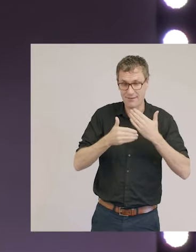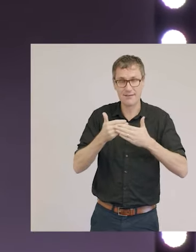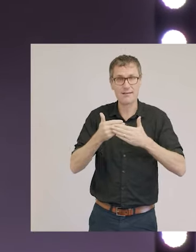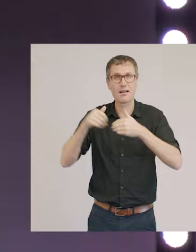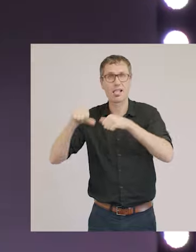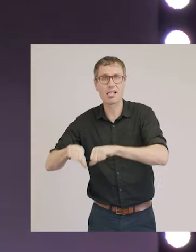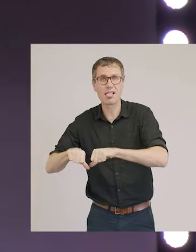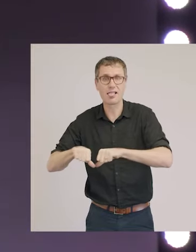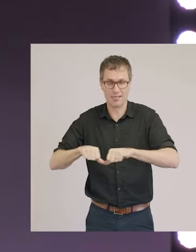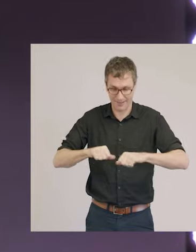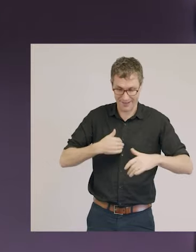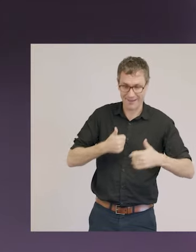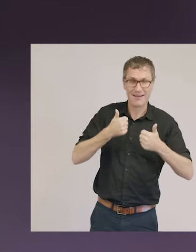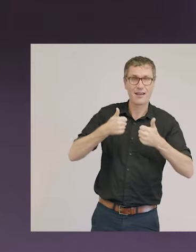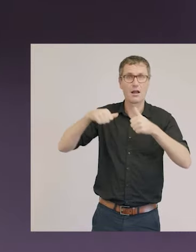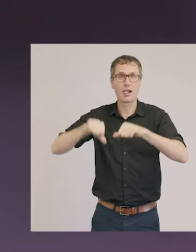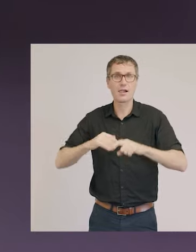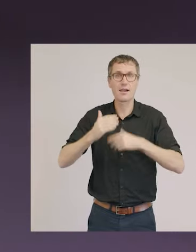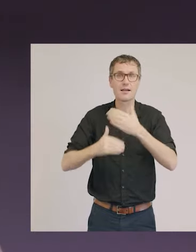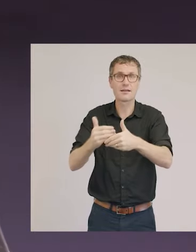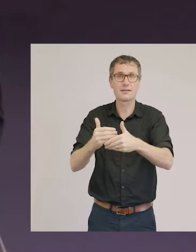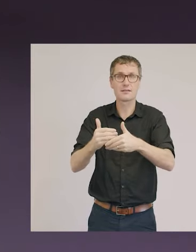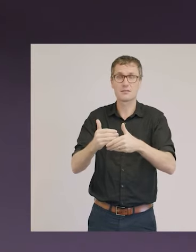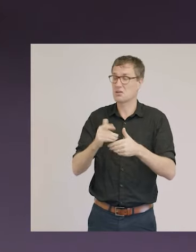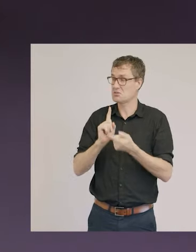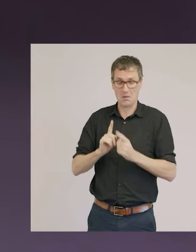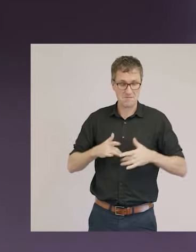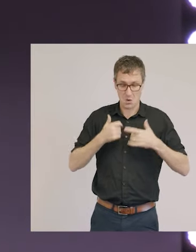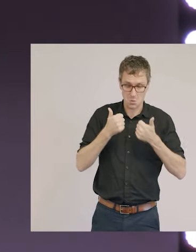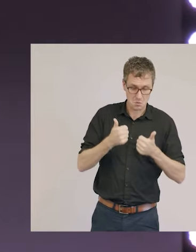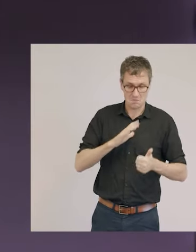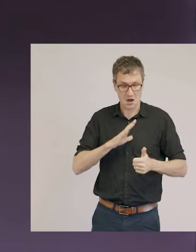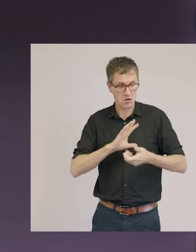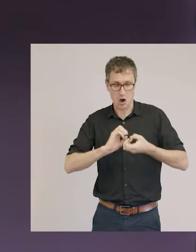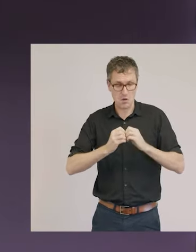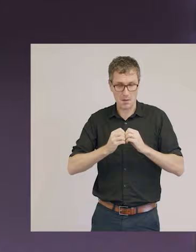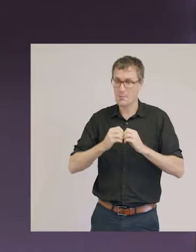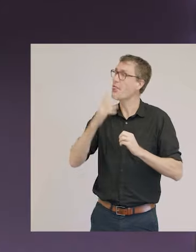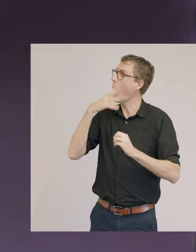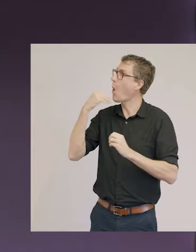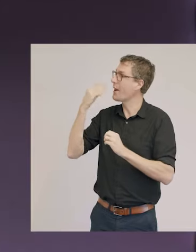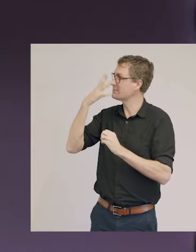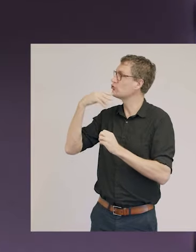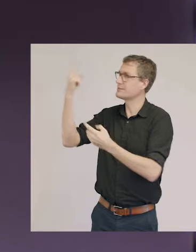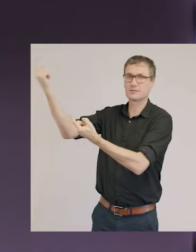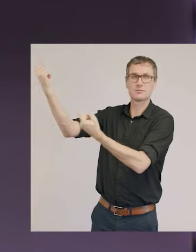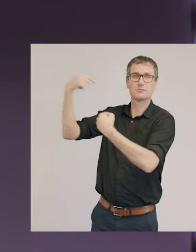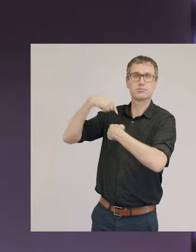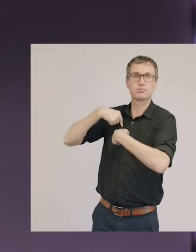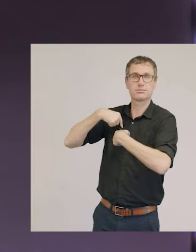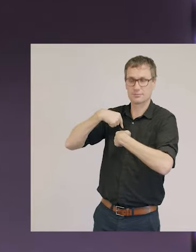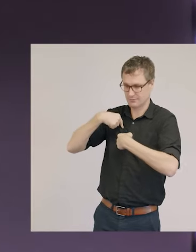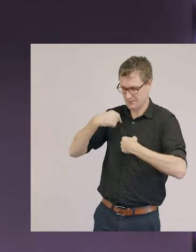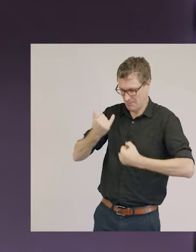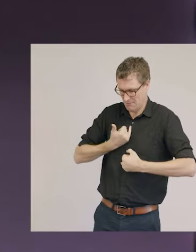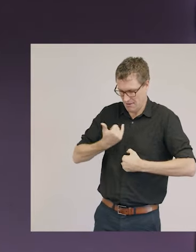about sin, and the next minute the Holy Spirit can come and say, hey buddy, that thing's wrong. You've got to get your life in order. So, you